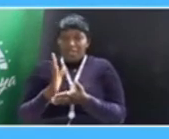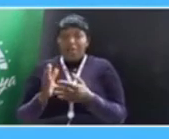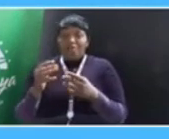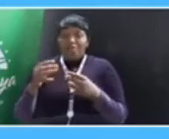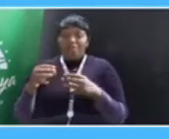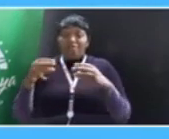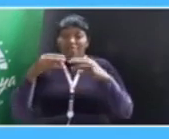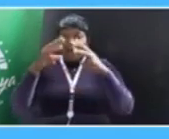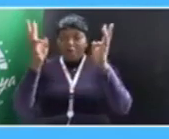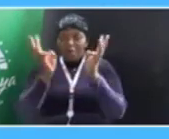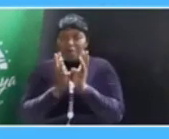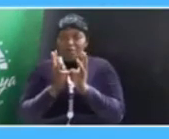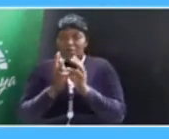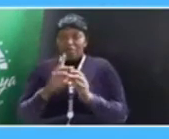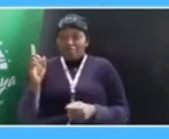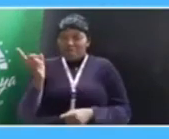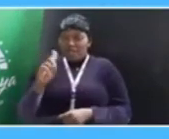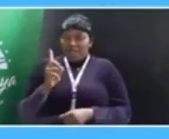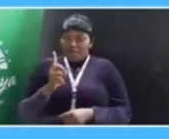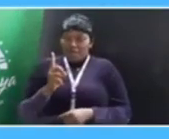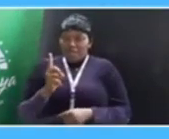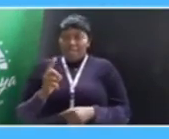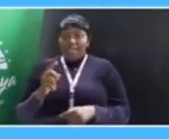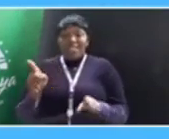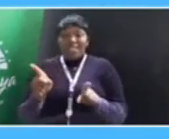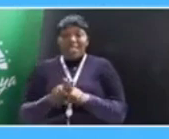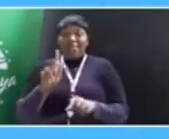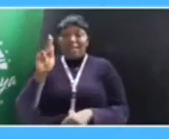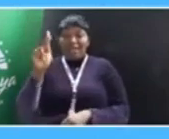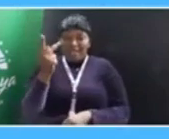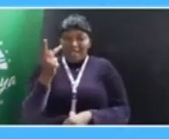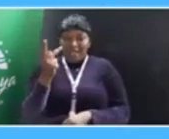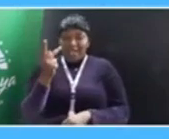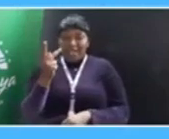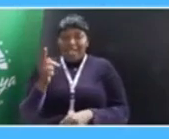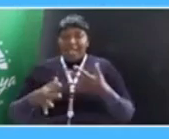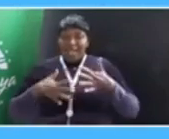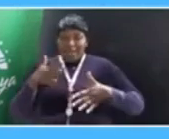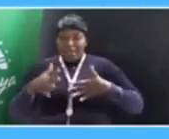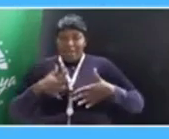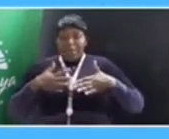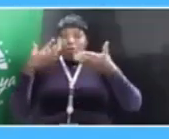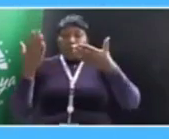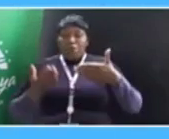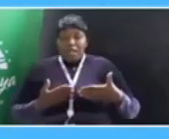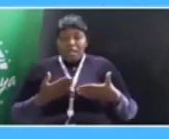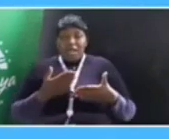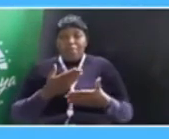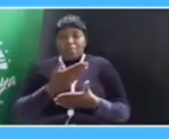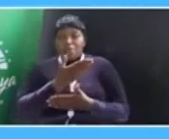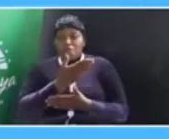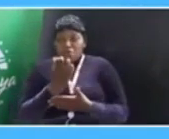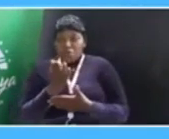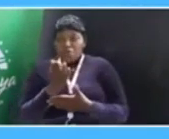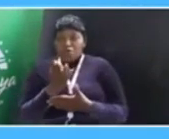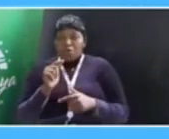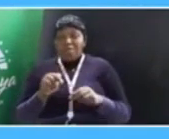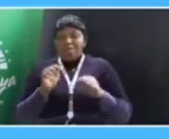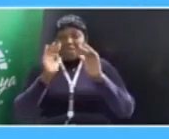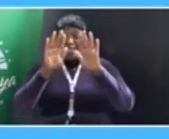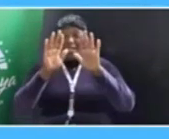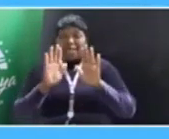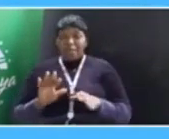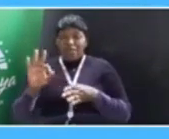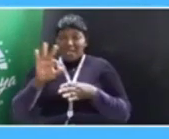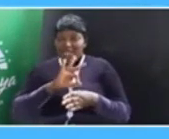continent to Nairobi and to Kenya. I am delighted to welcome you to this very important